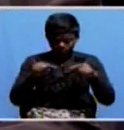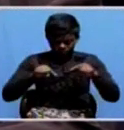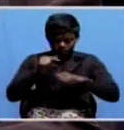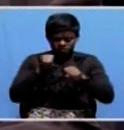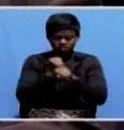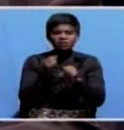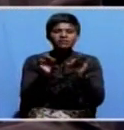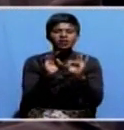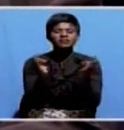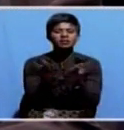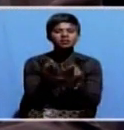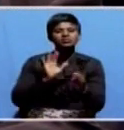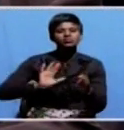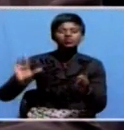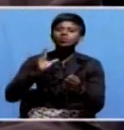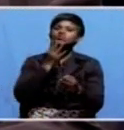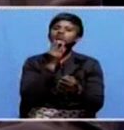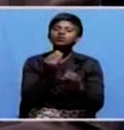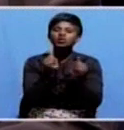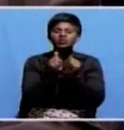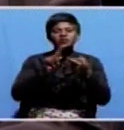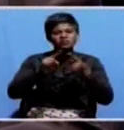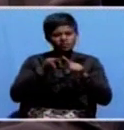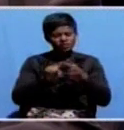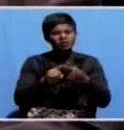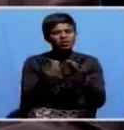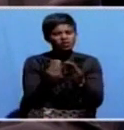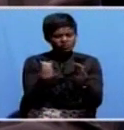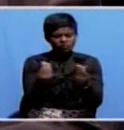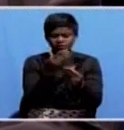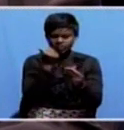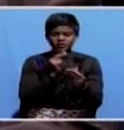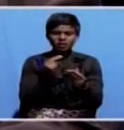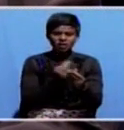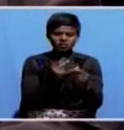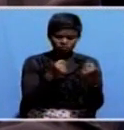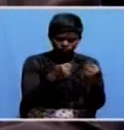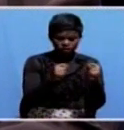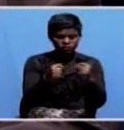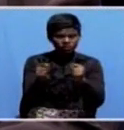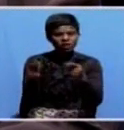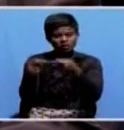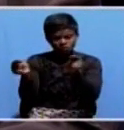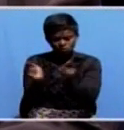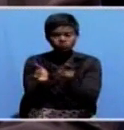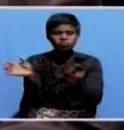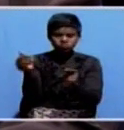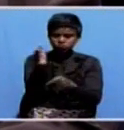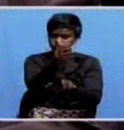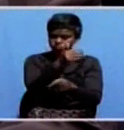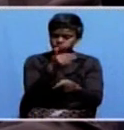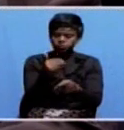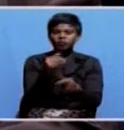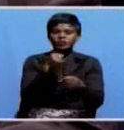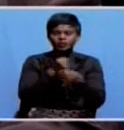few friends said, let us try to look at the life